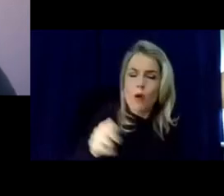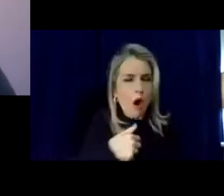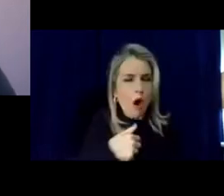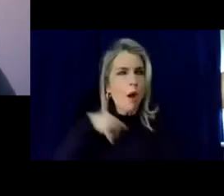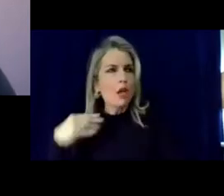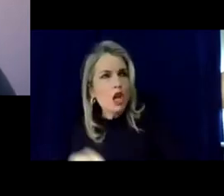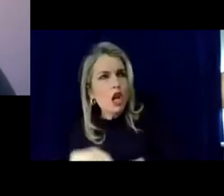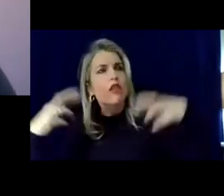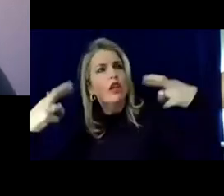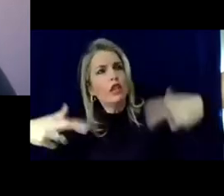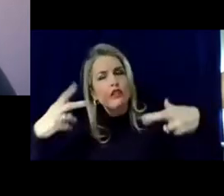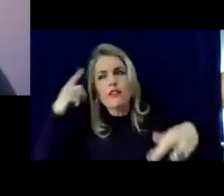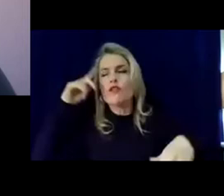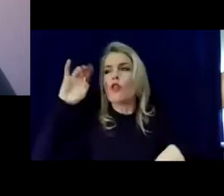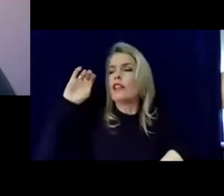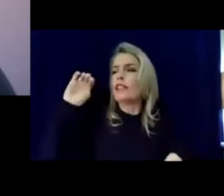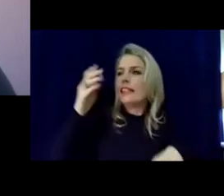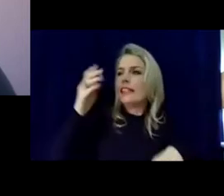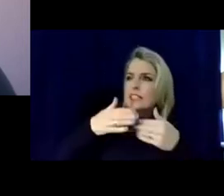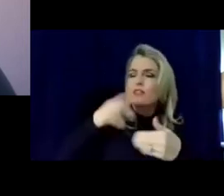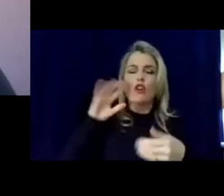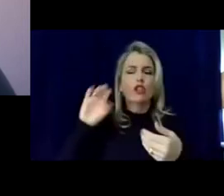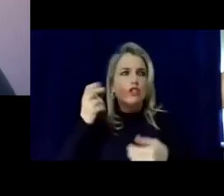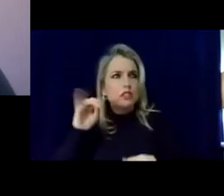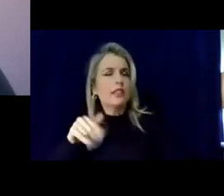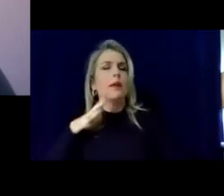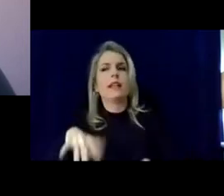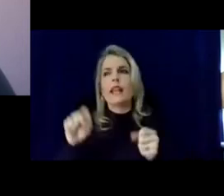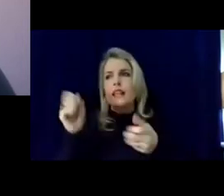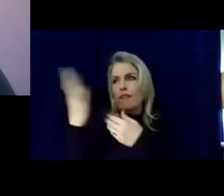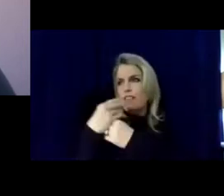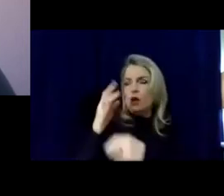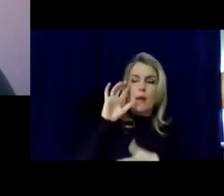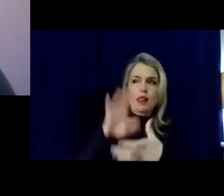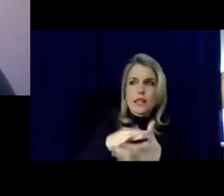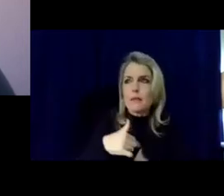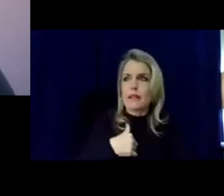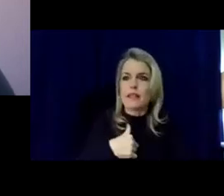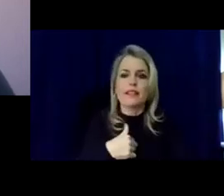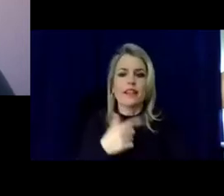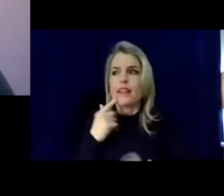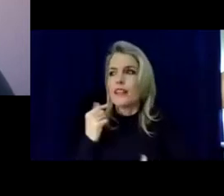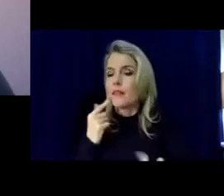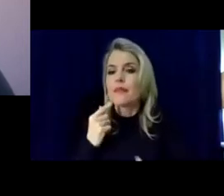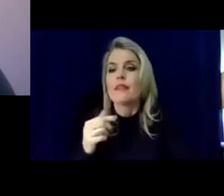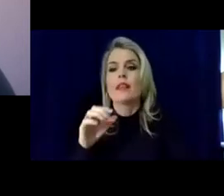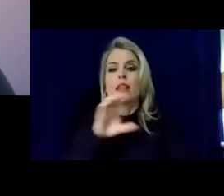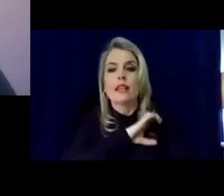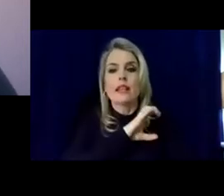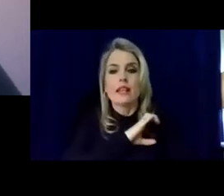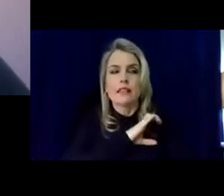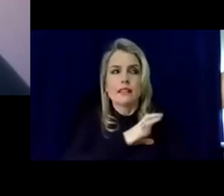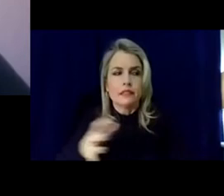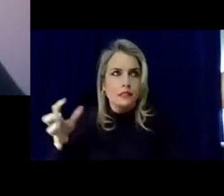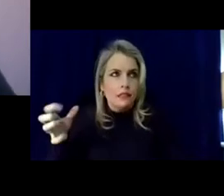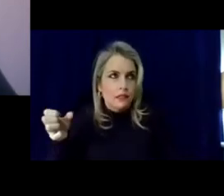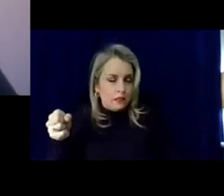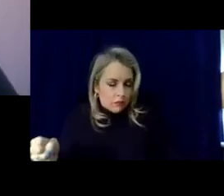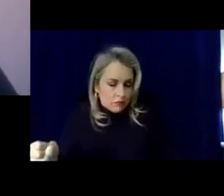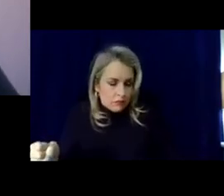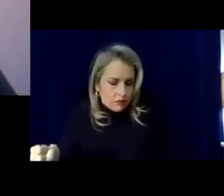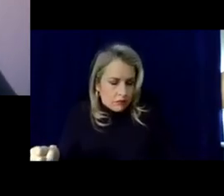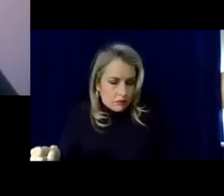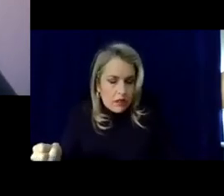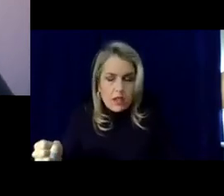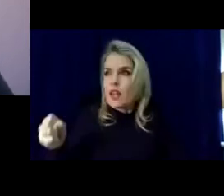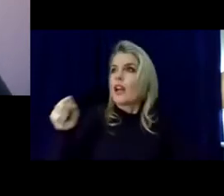heezy for sheezy. I would take the VD over the Edie, believe me. Clinton holds the grab handle tight as Fernando starts tapping at his